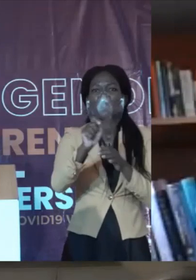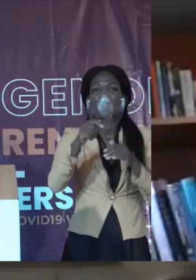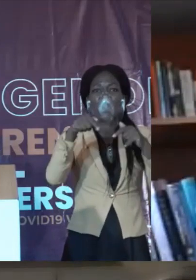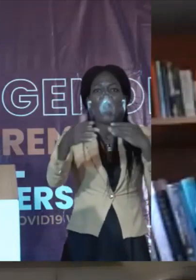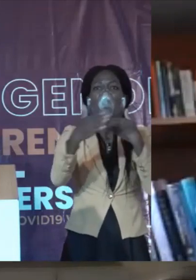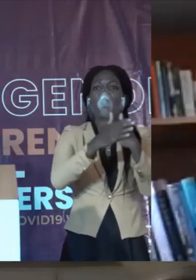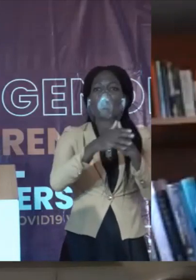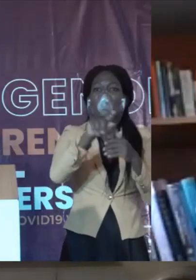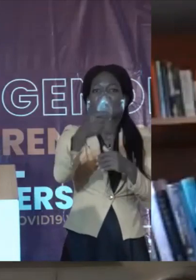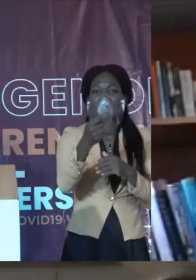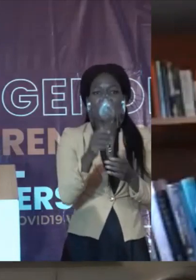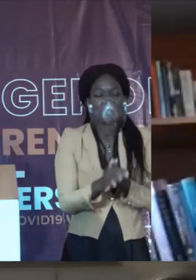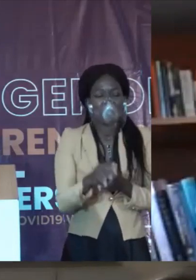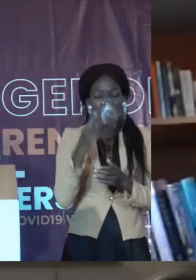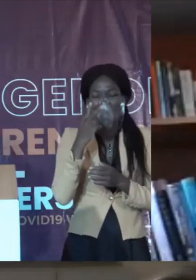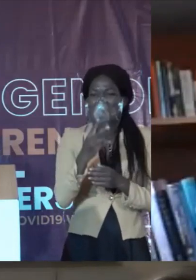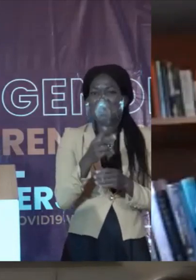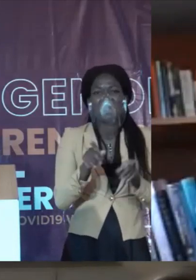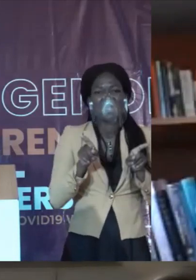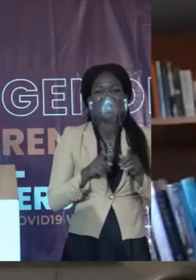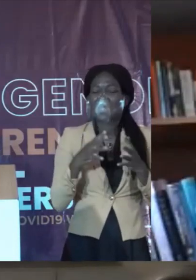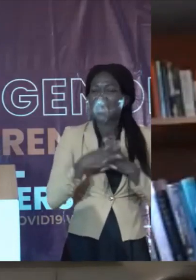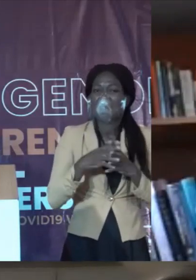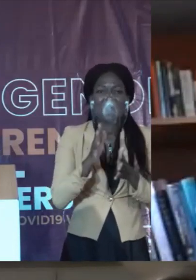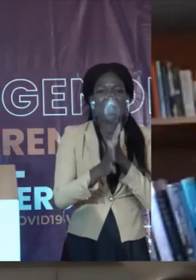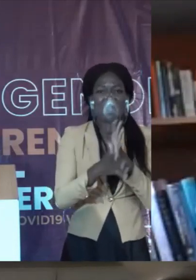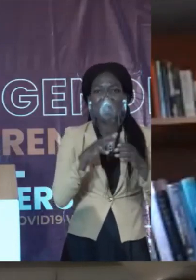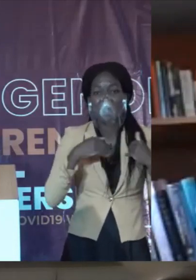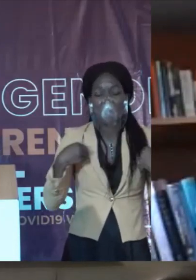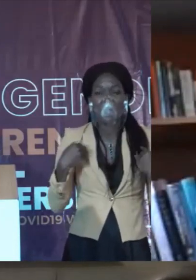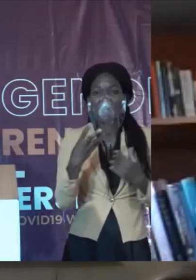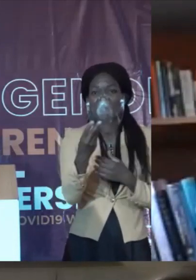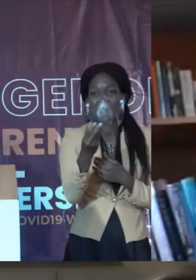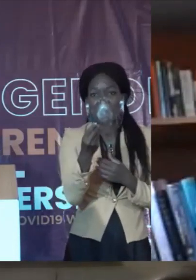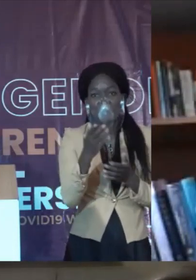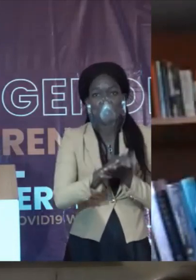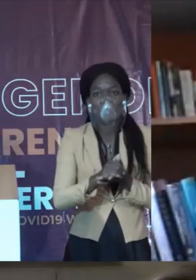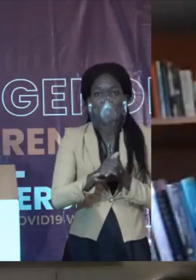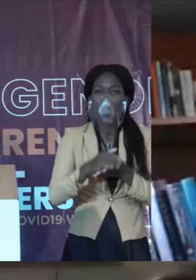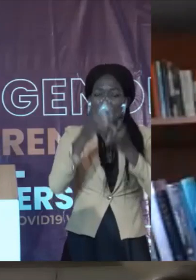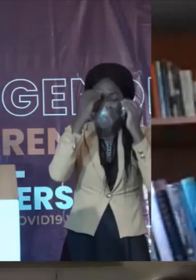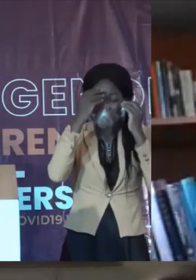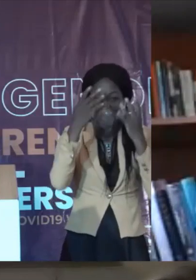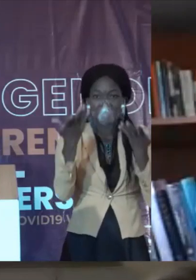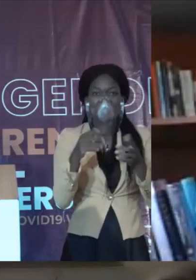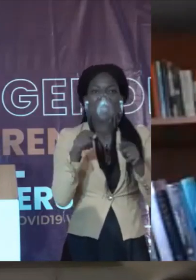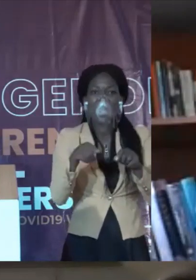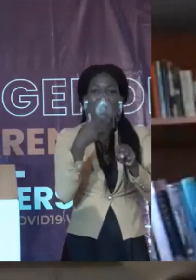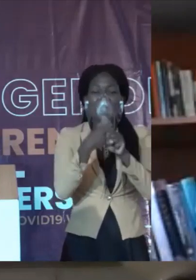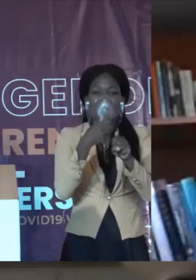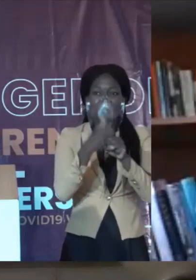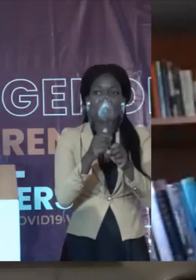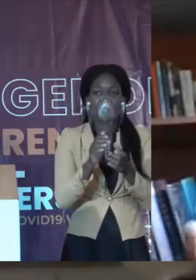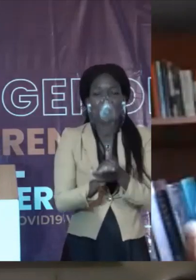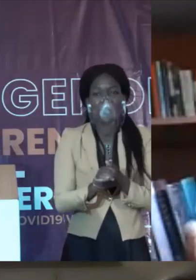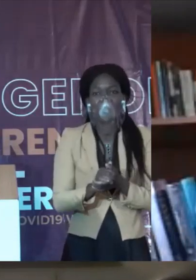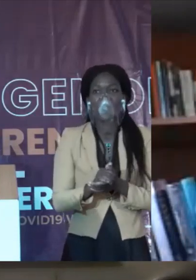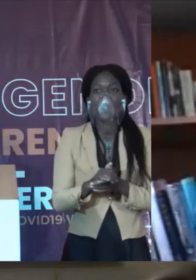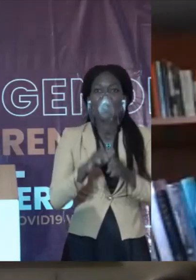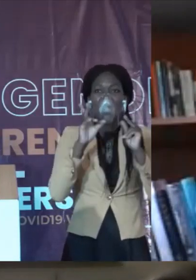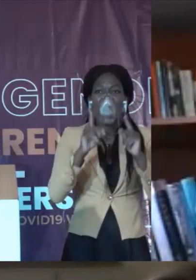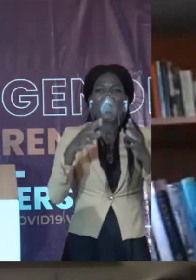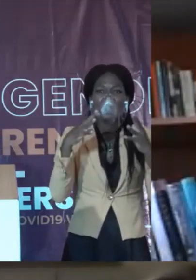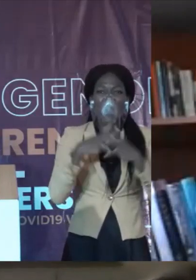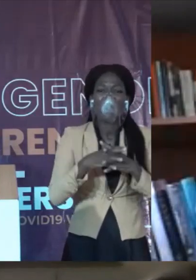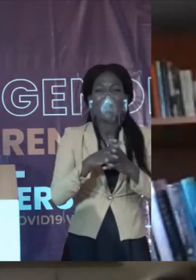financial literacy who are able to negotiate the economy, it's very difficult for us to have a critical mass of